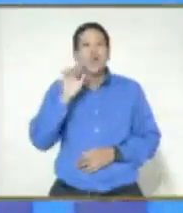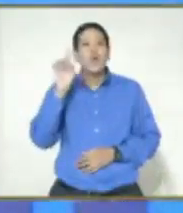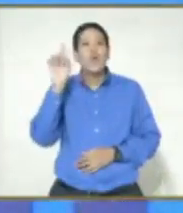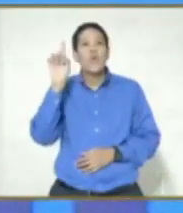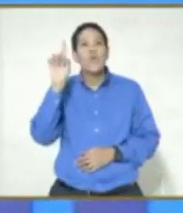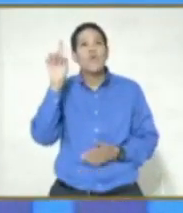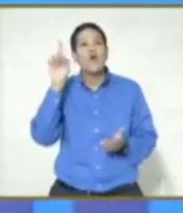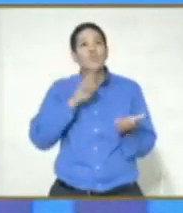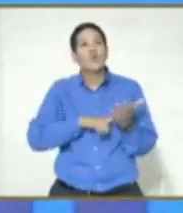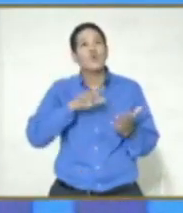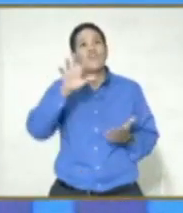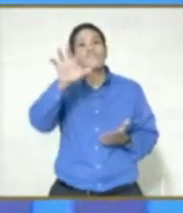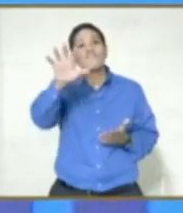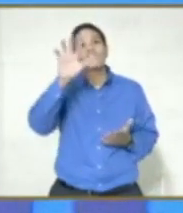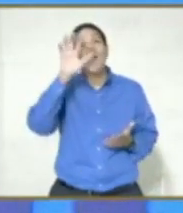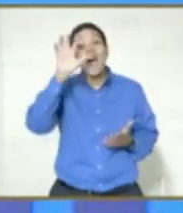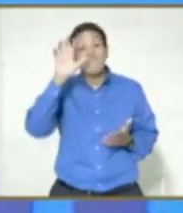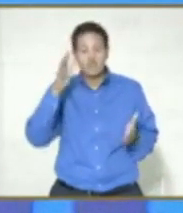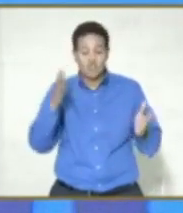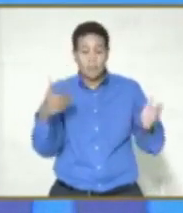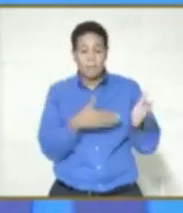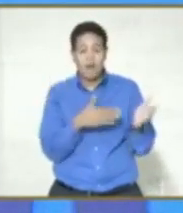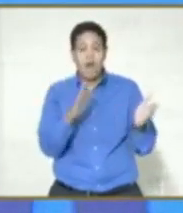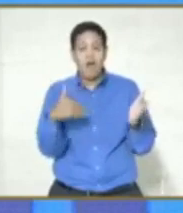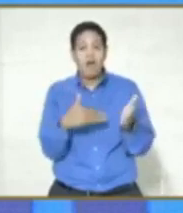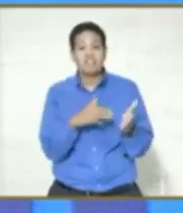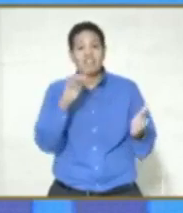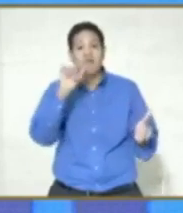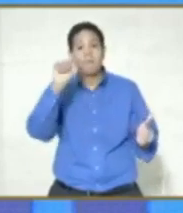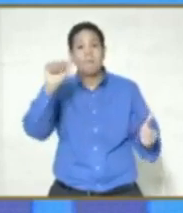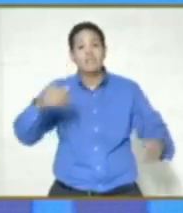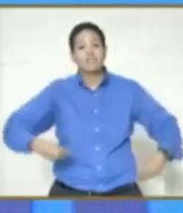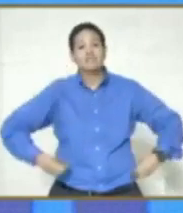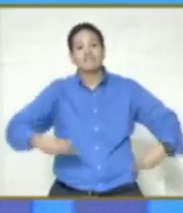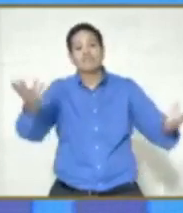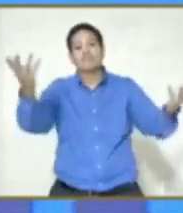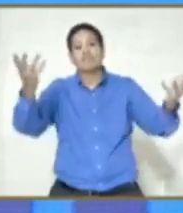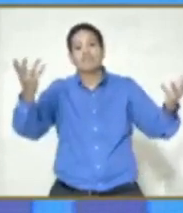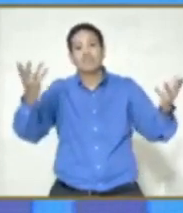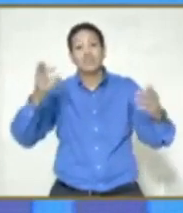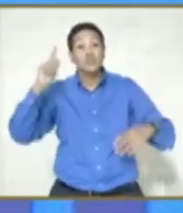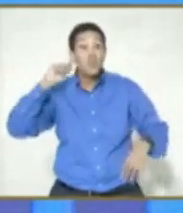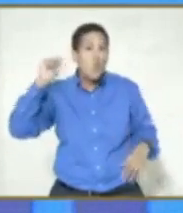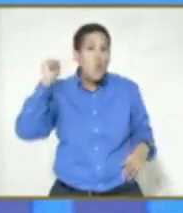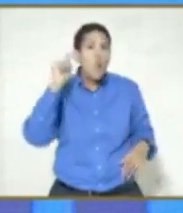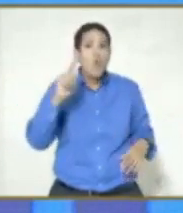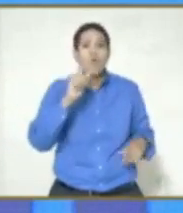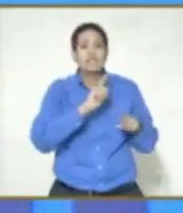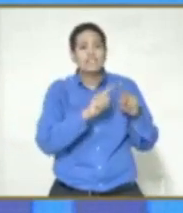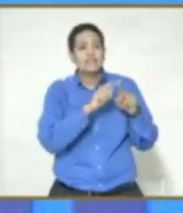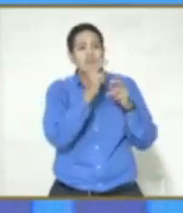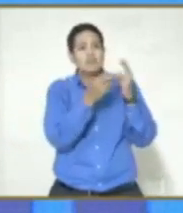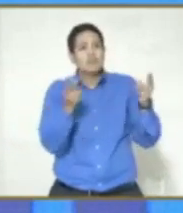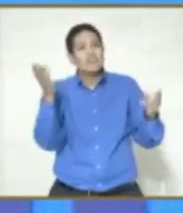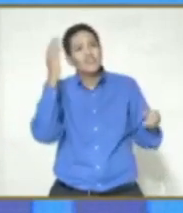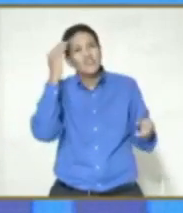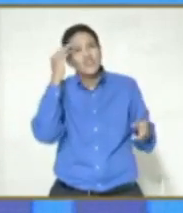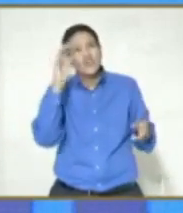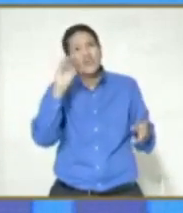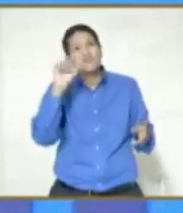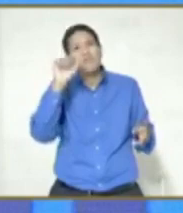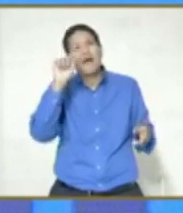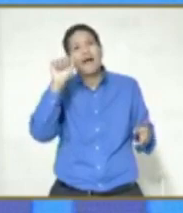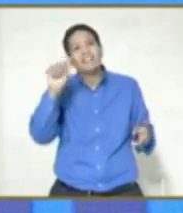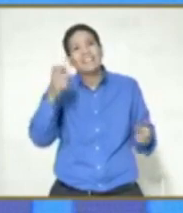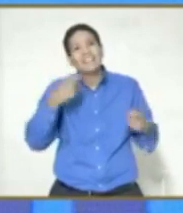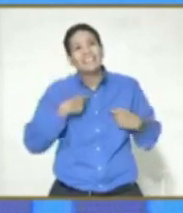1,500 cases of Malta drink has been distributed to all the infirmaries because, you know, Malta gives